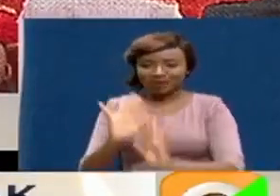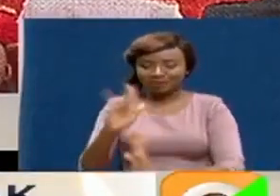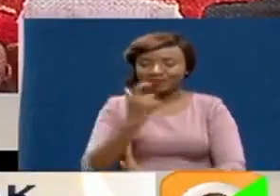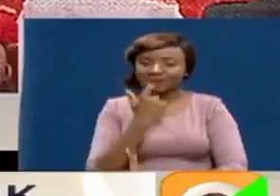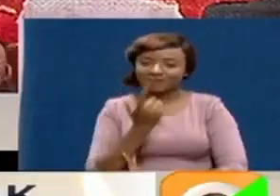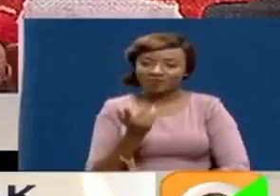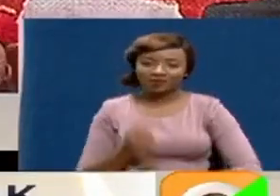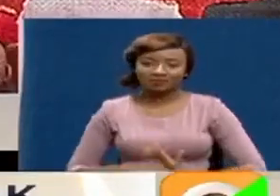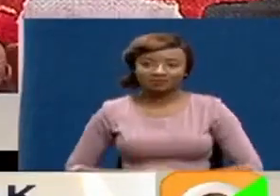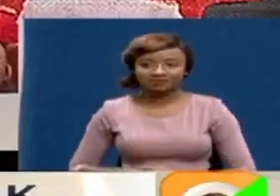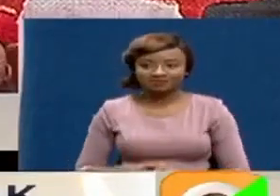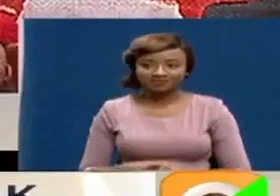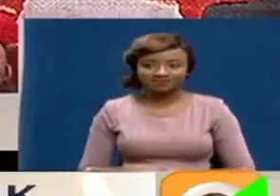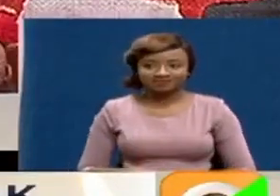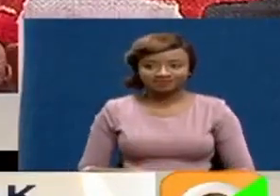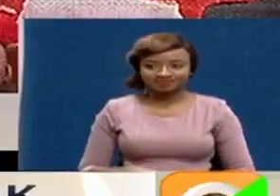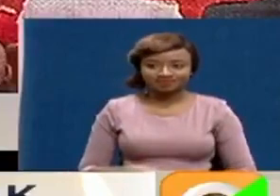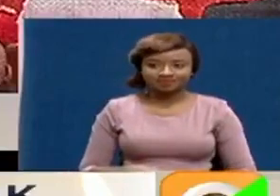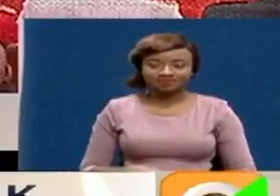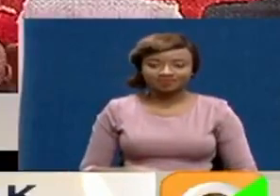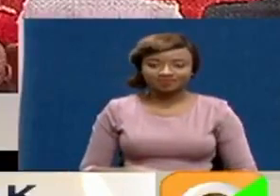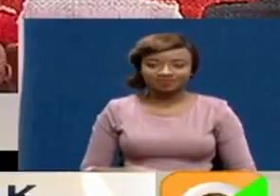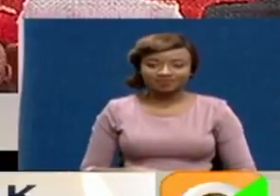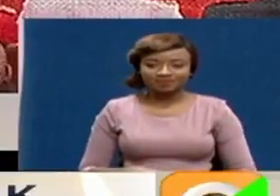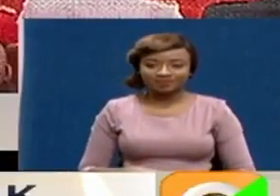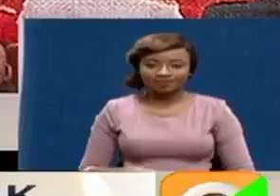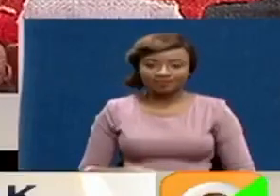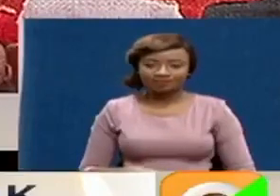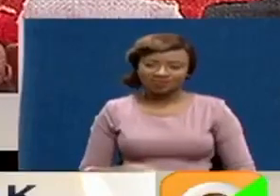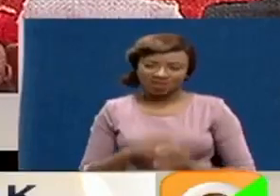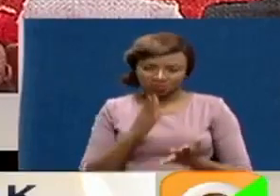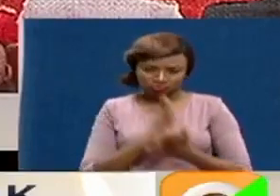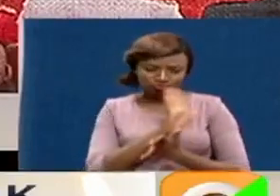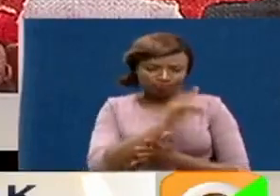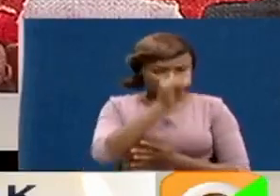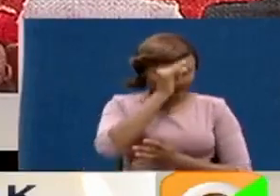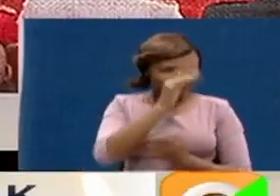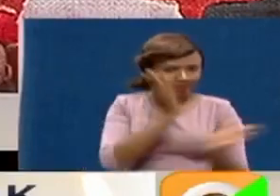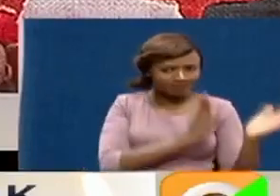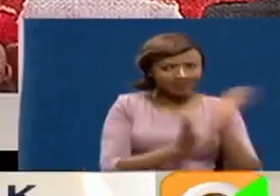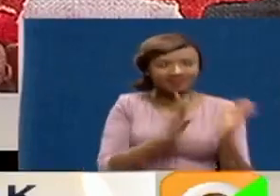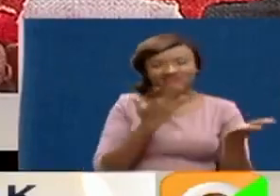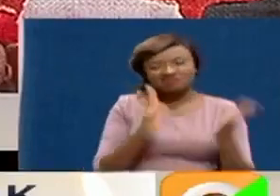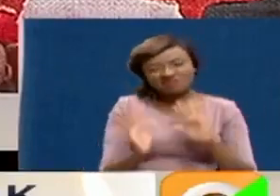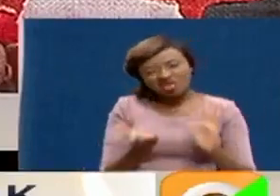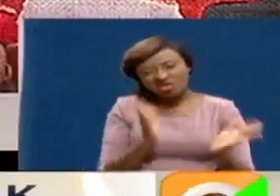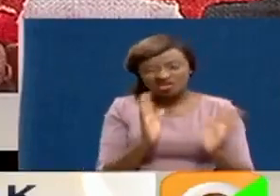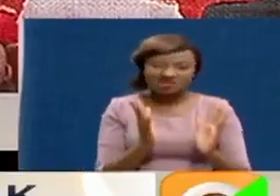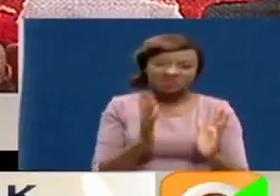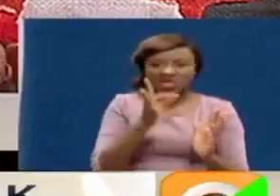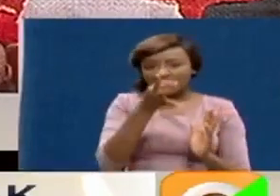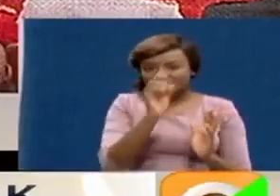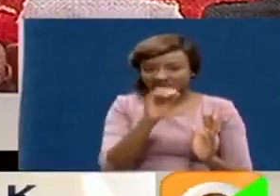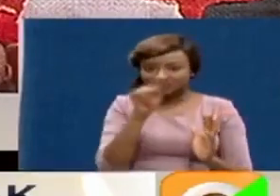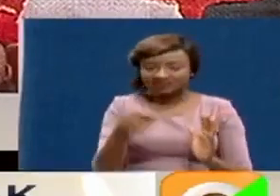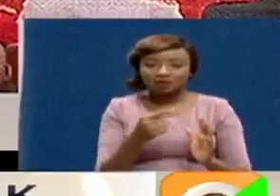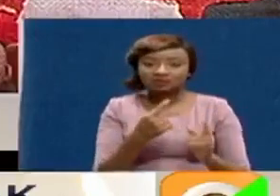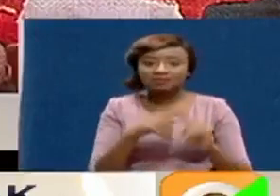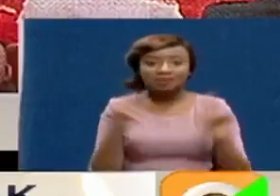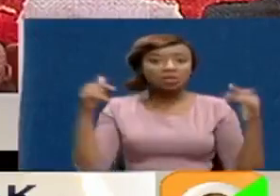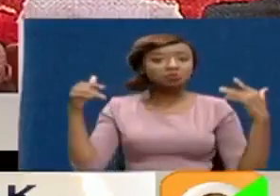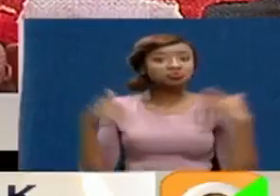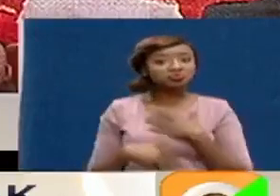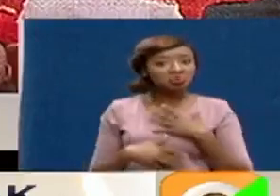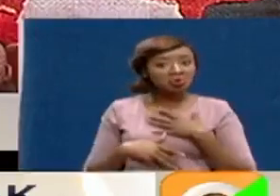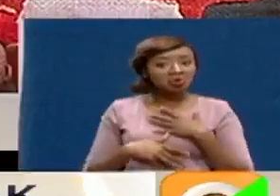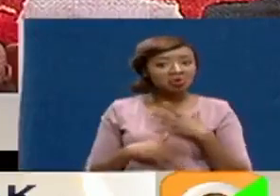President Daniel Toroitich Arap Moi. Now, despite the government having anticipated about 30,000 people, the number shot up, with some